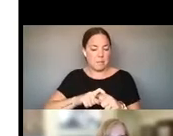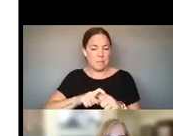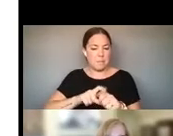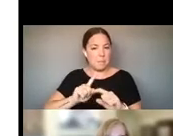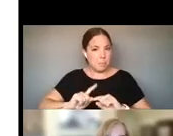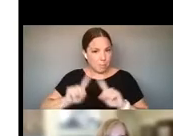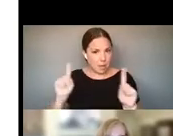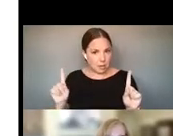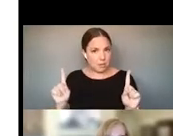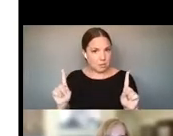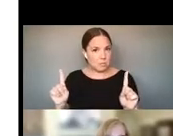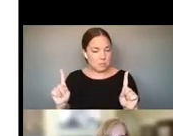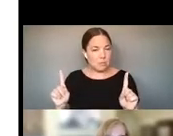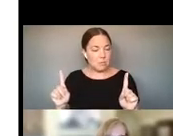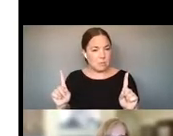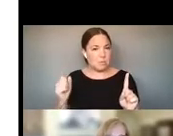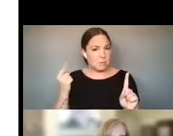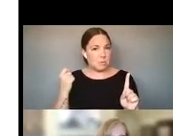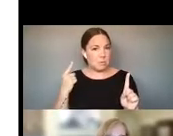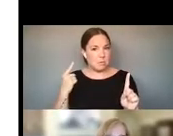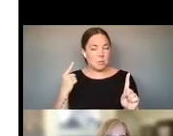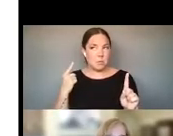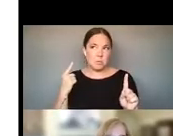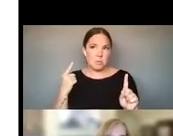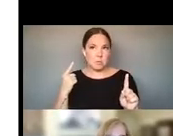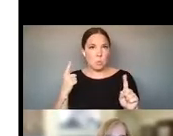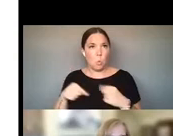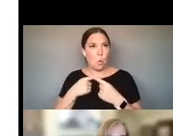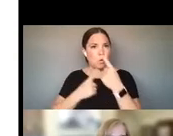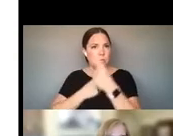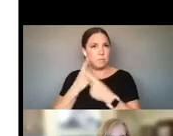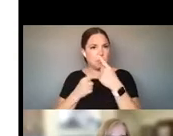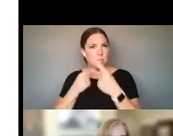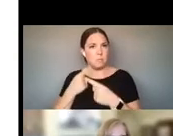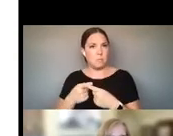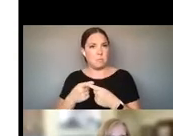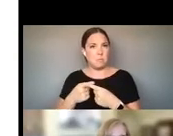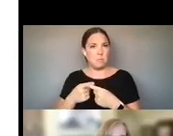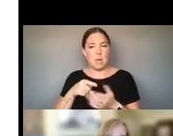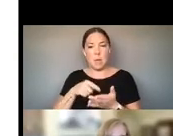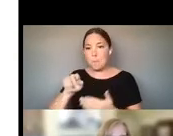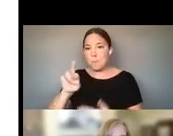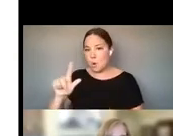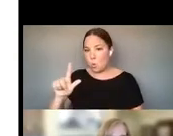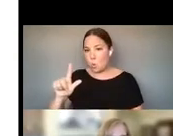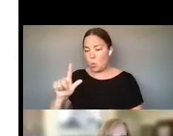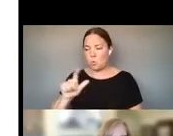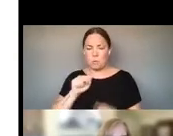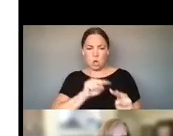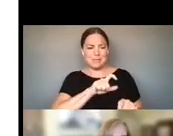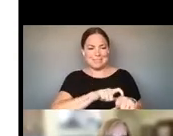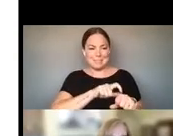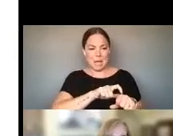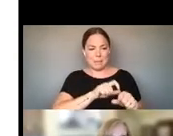But, you know, when you're, when you're thinking about, you know, pay your payroll and you're looking at their timesheets, it would be for